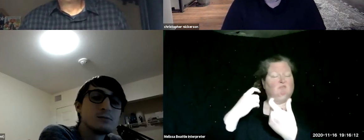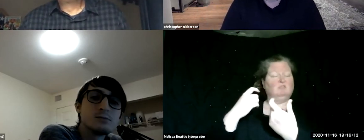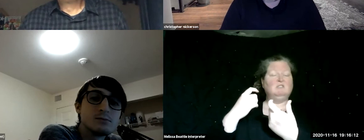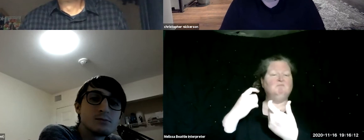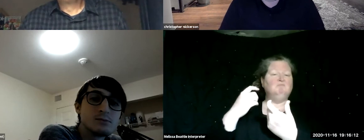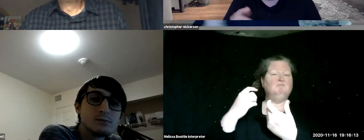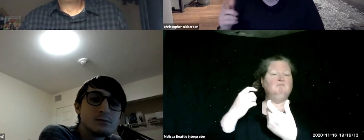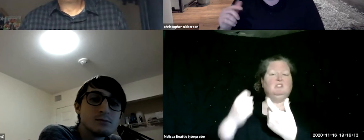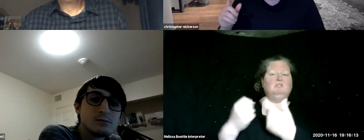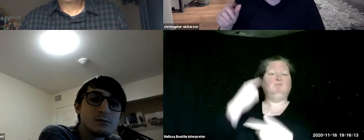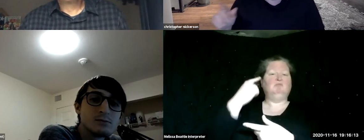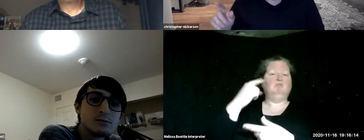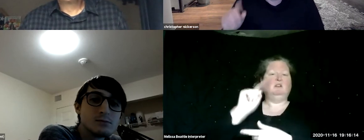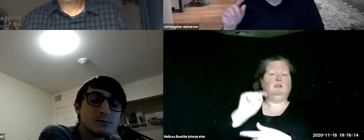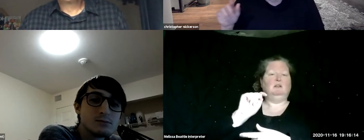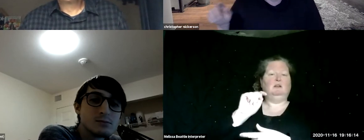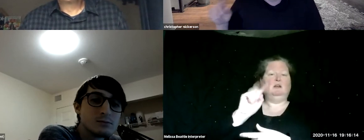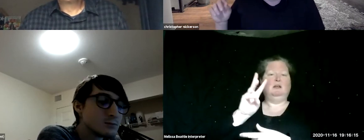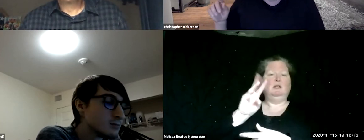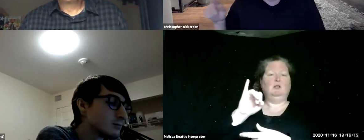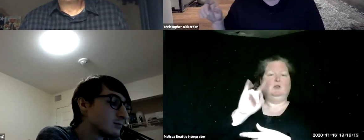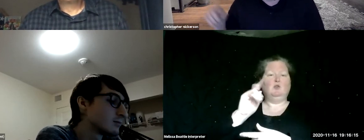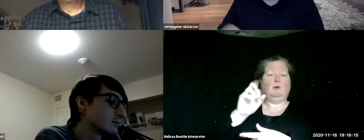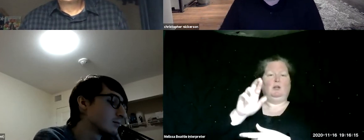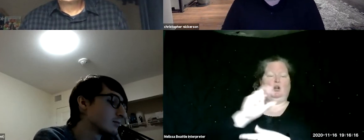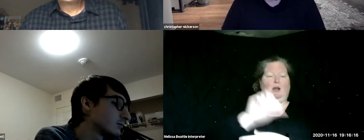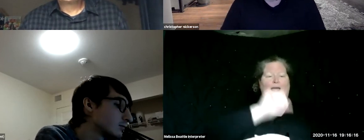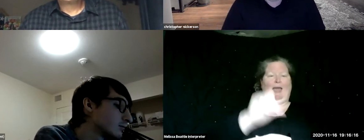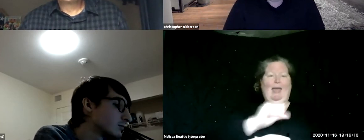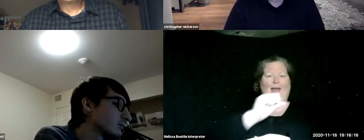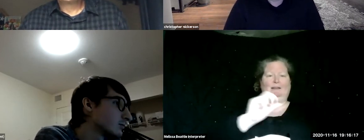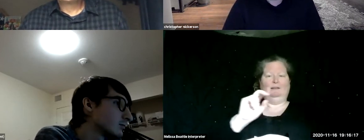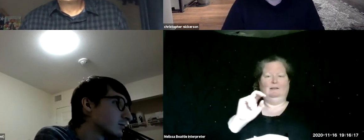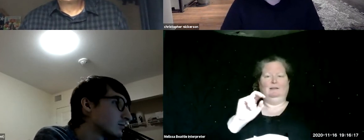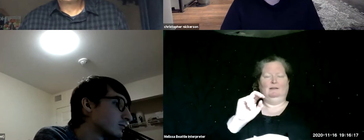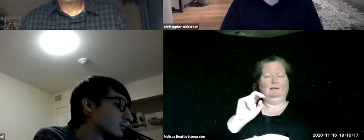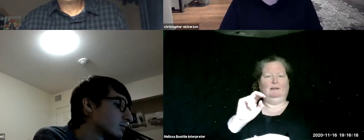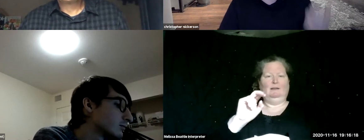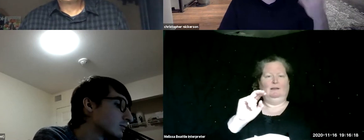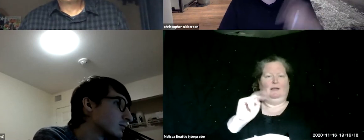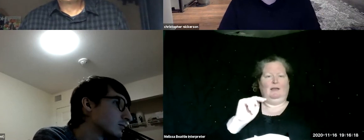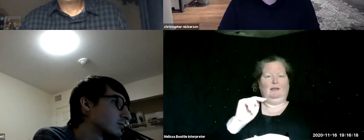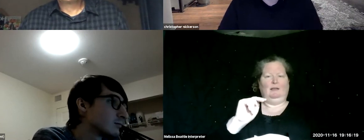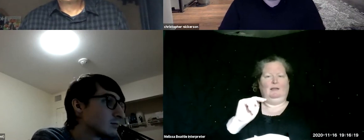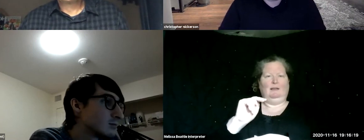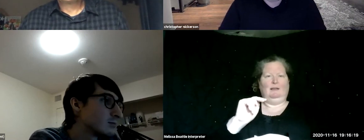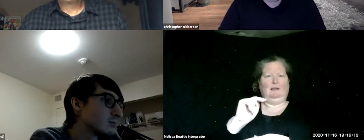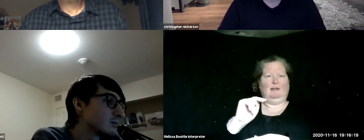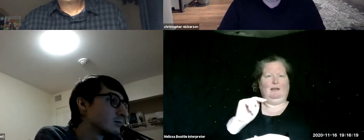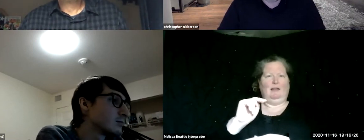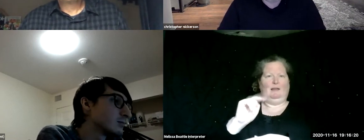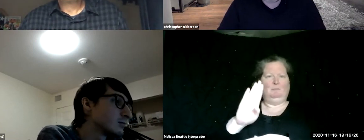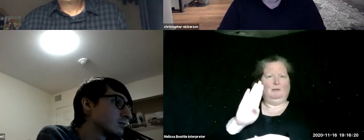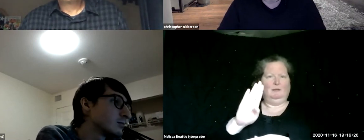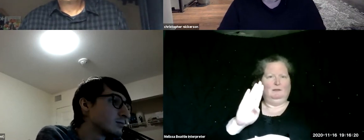you can hit me up on Twitter. It's at Indy303, INDI303. If you Rick, you can give people my